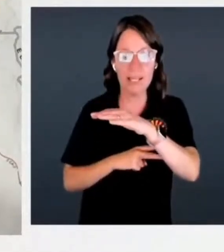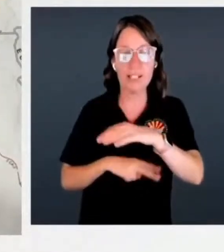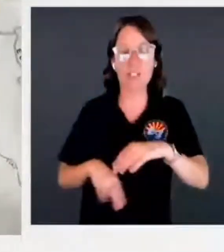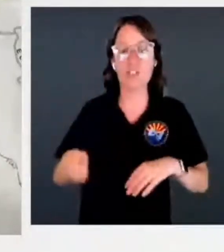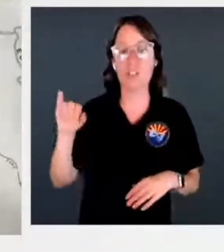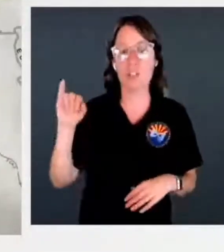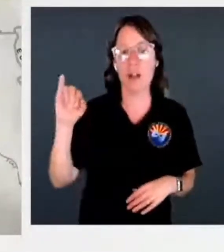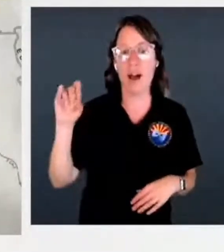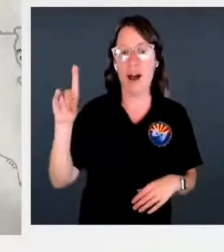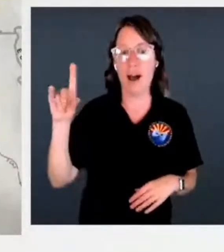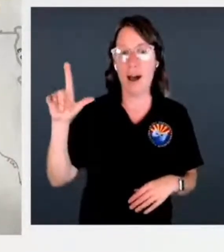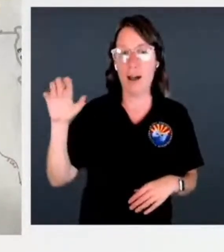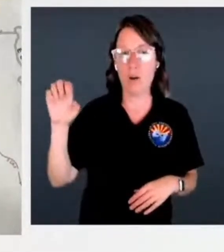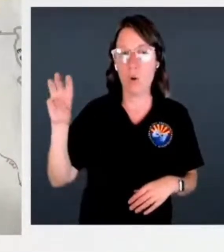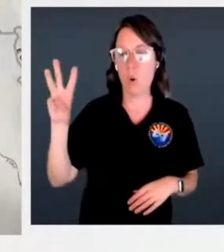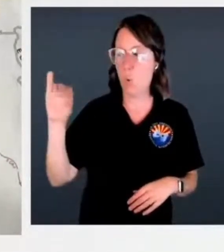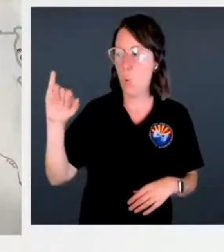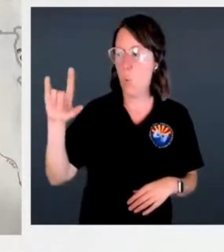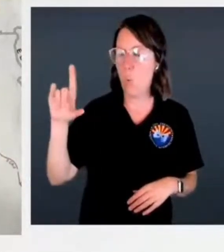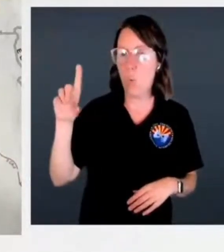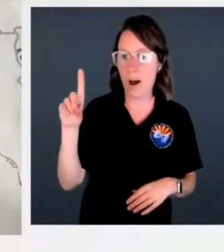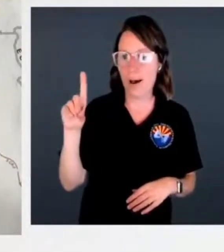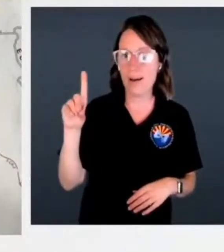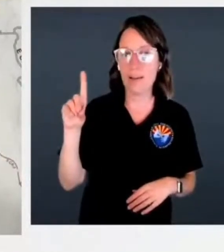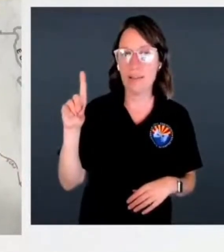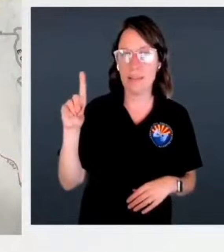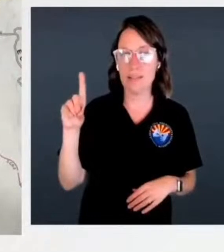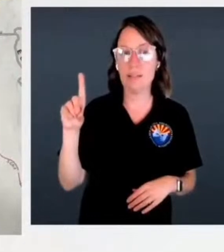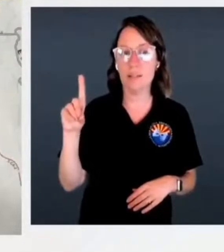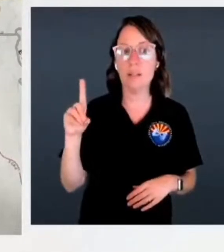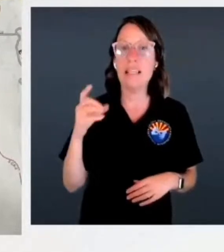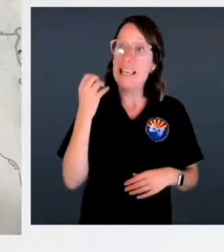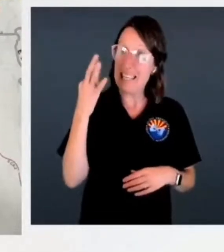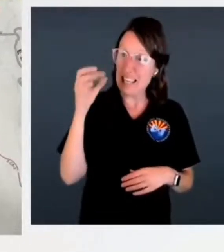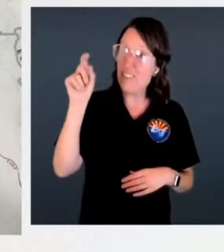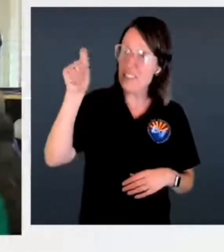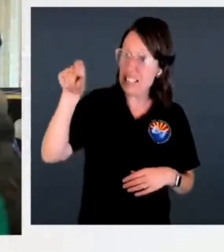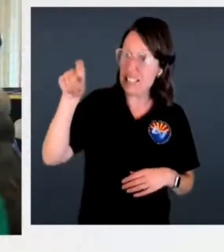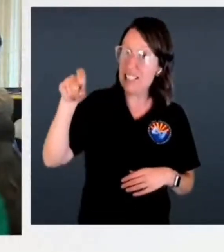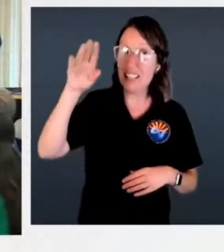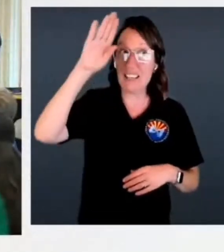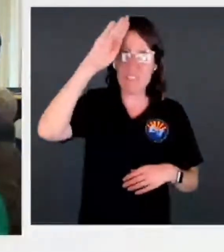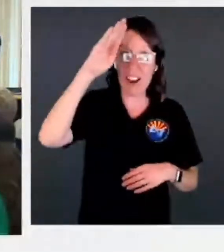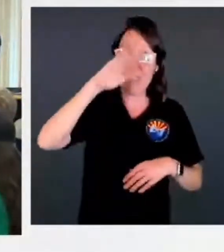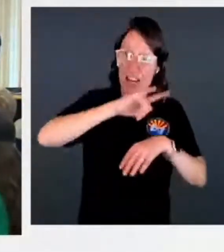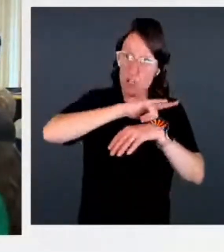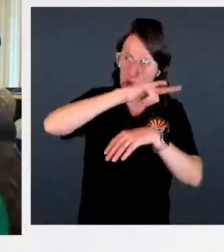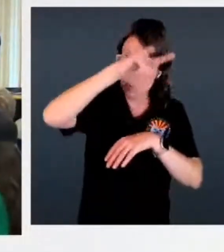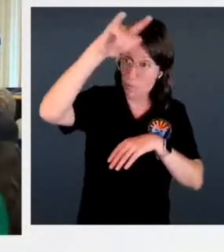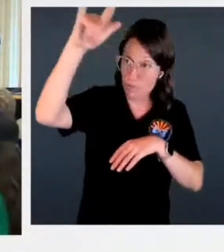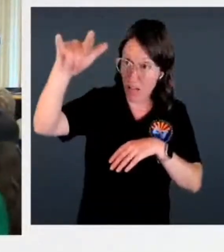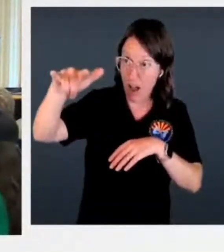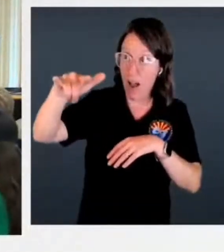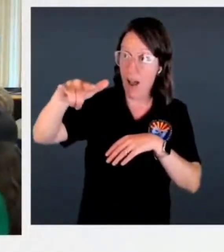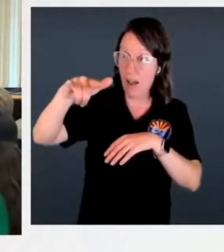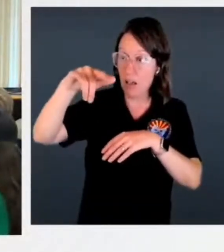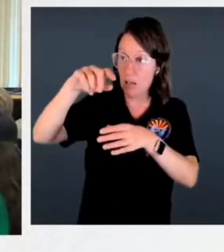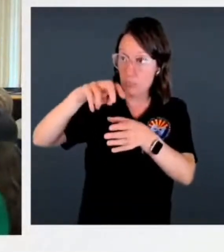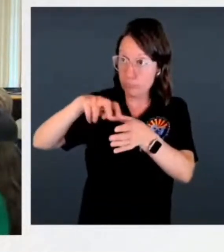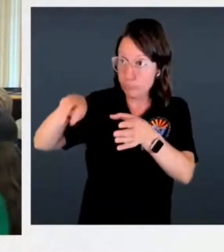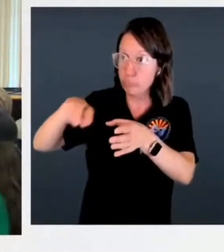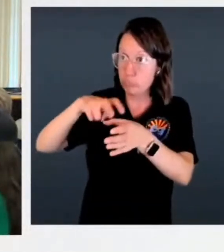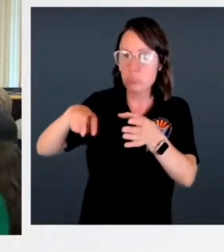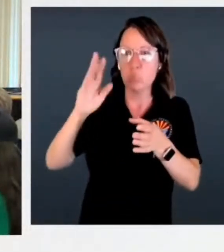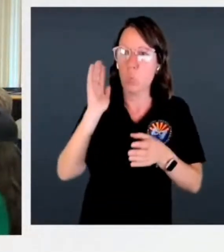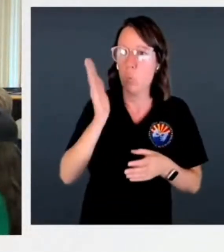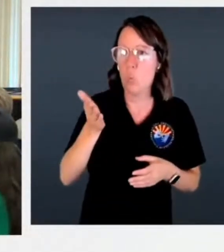realistically, as it becomes necessary to fly crews further into the wilderness, we will do so. But currently, right now, we're